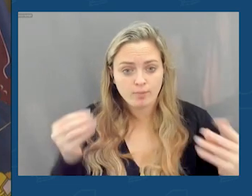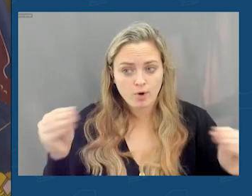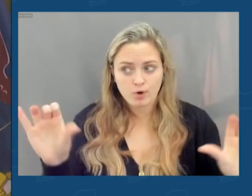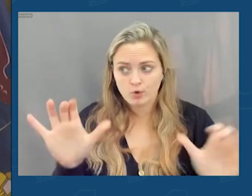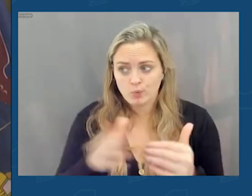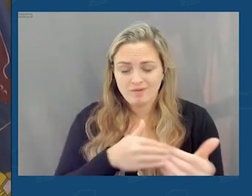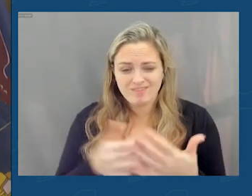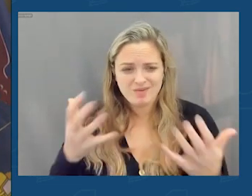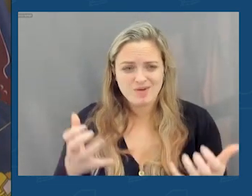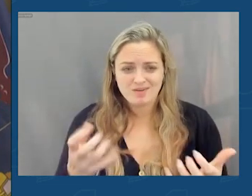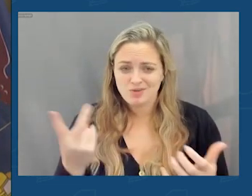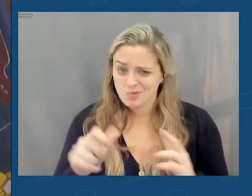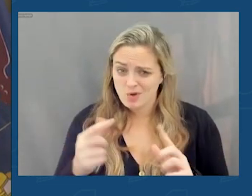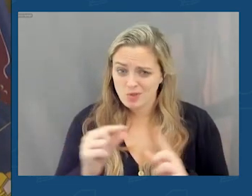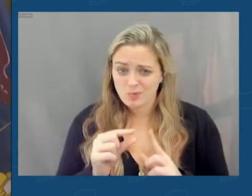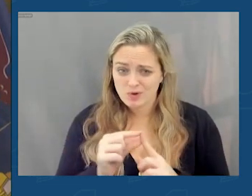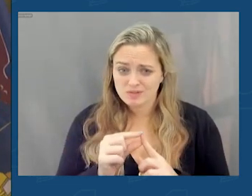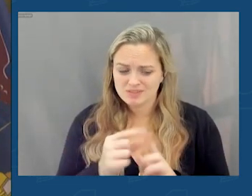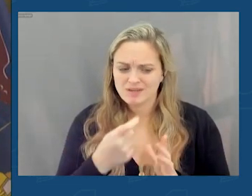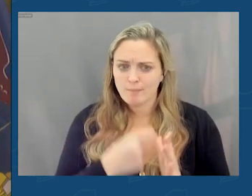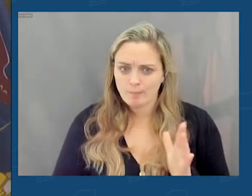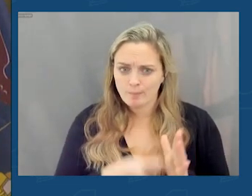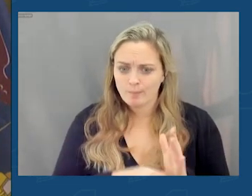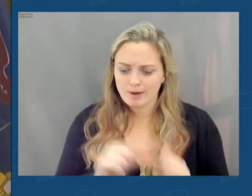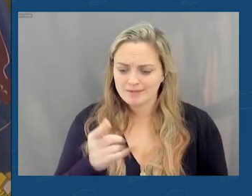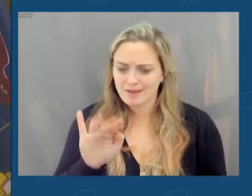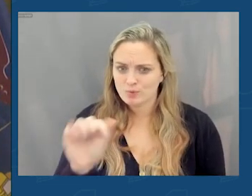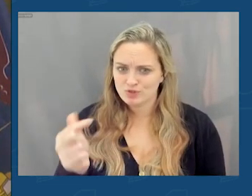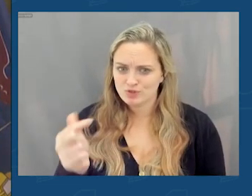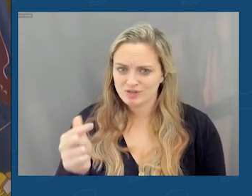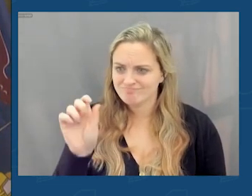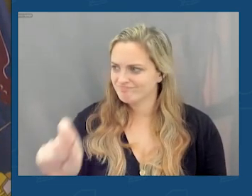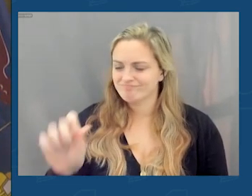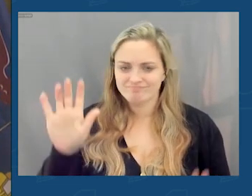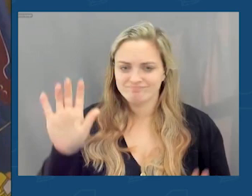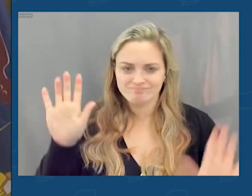2 other words for it. We call it price gouging. That is price gouging here in the state